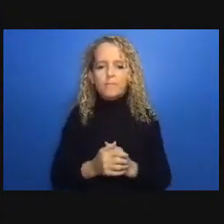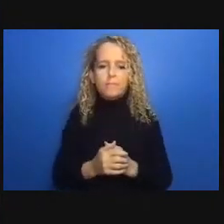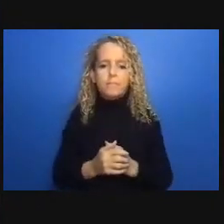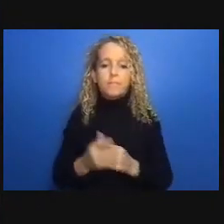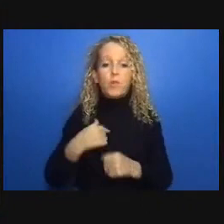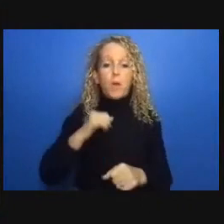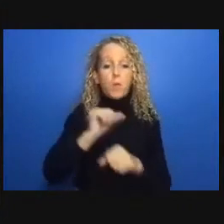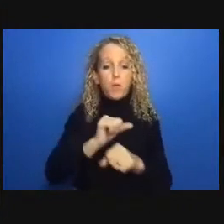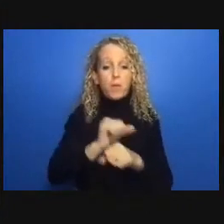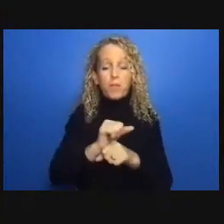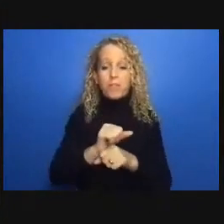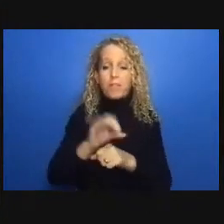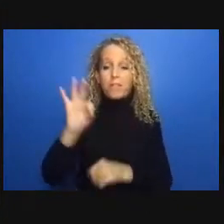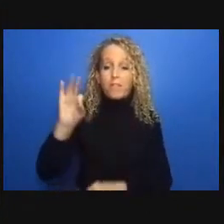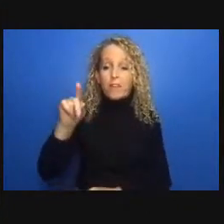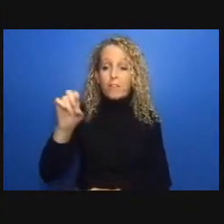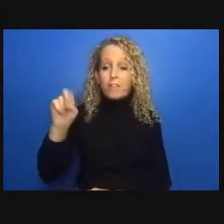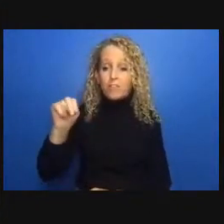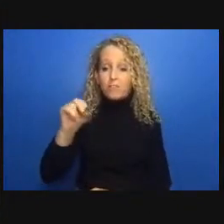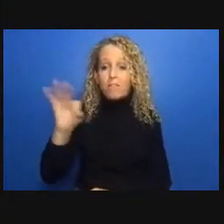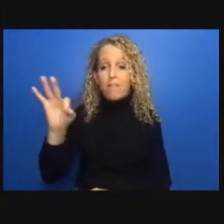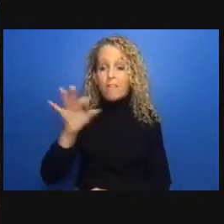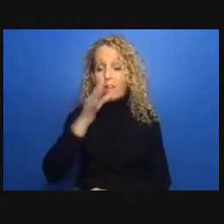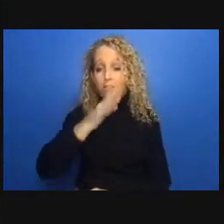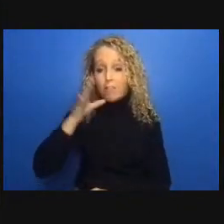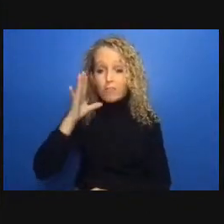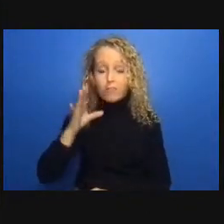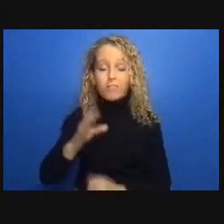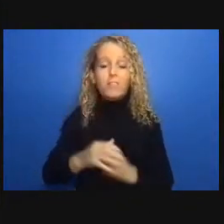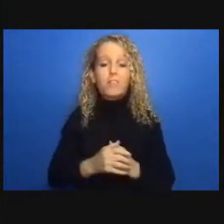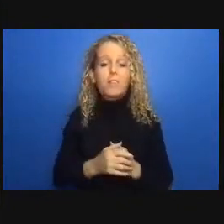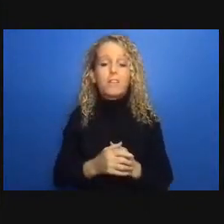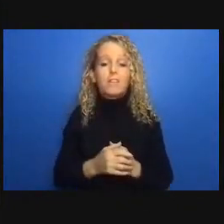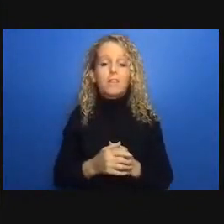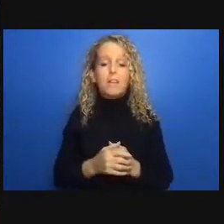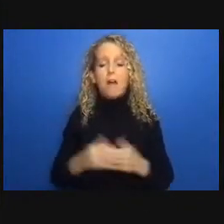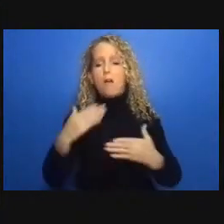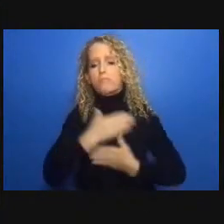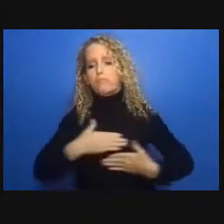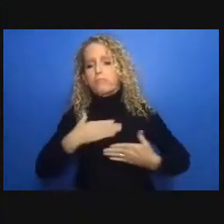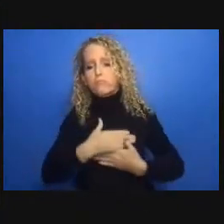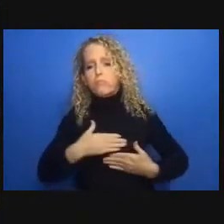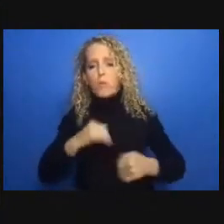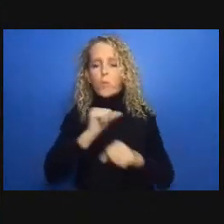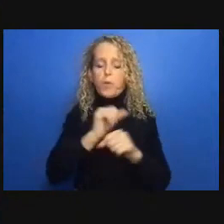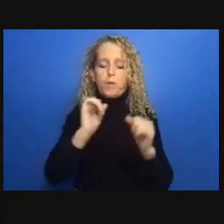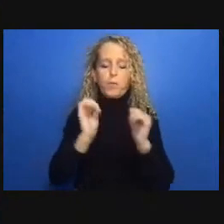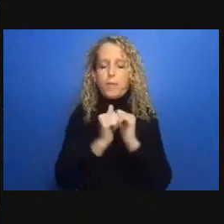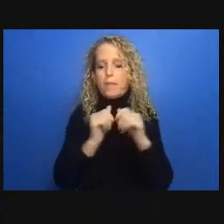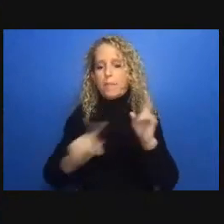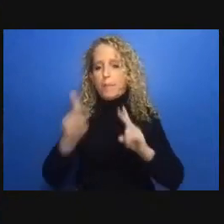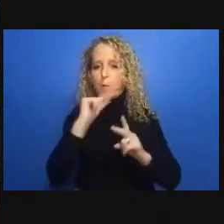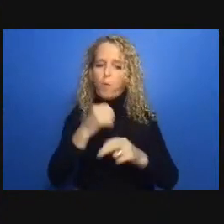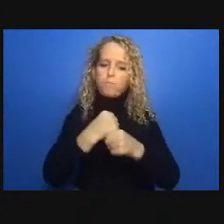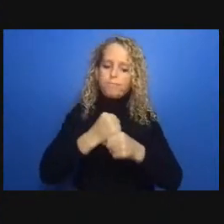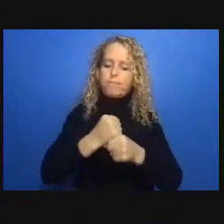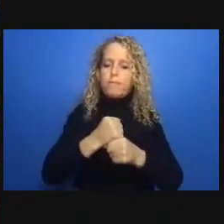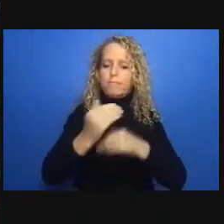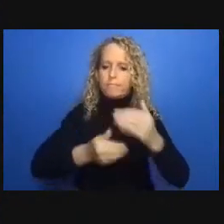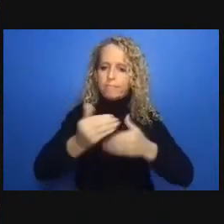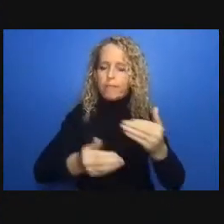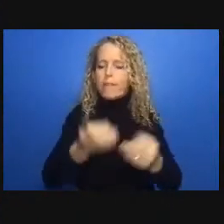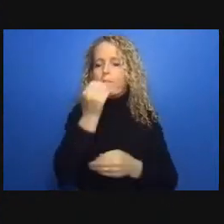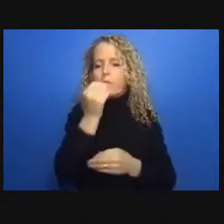Federation of Agriculture, I have the absolute pleasure of working with those that are producing food in our province. And I would say one of the best parts